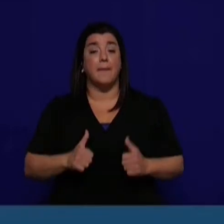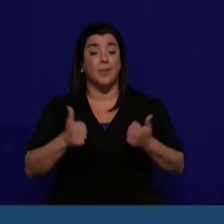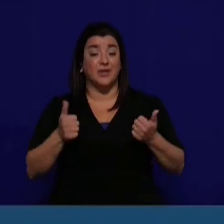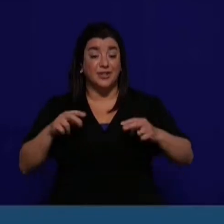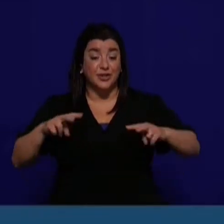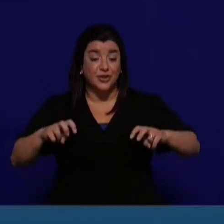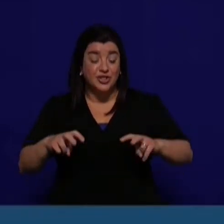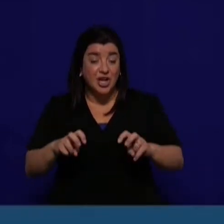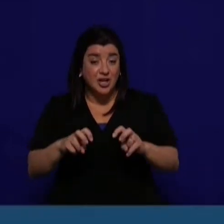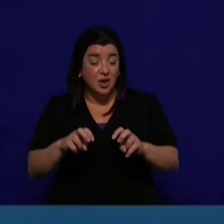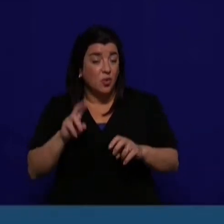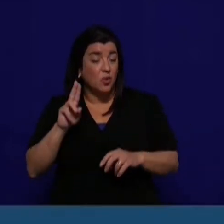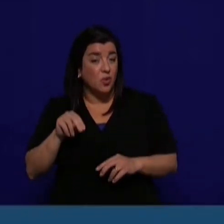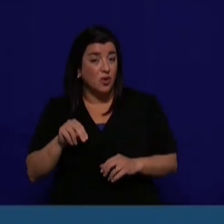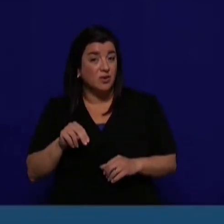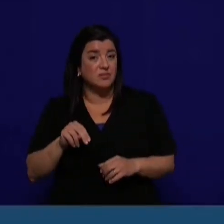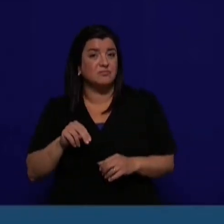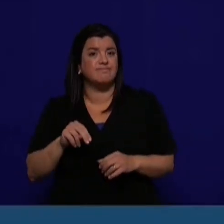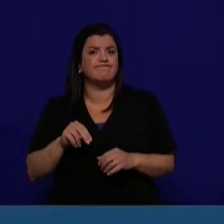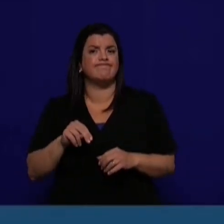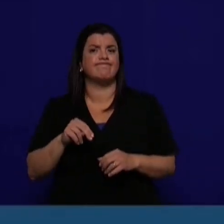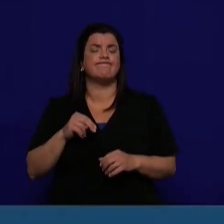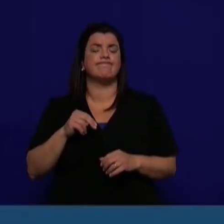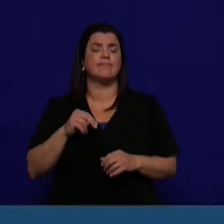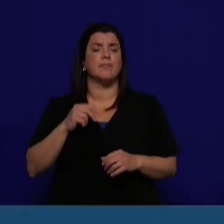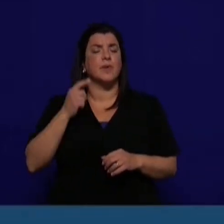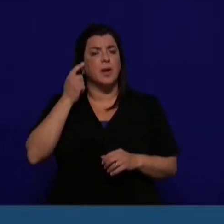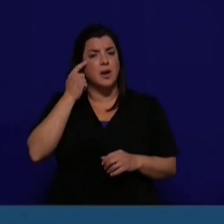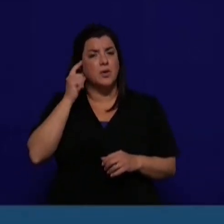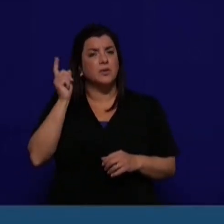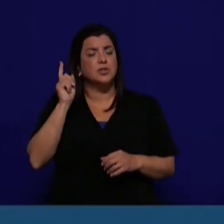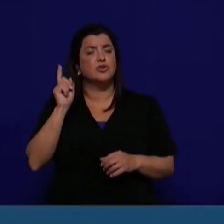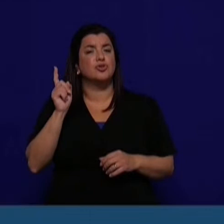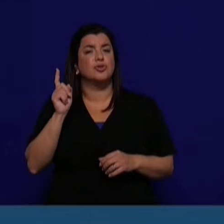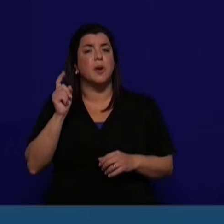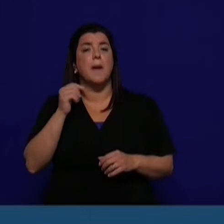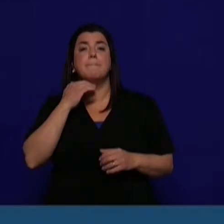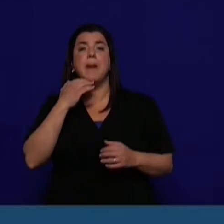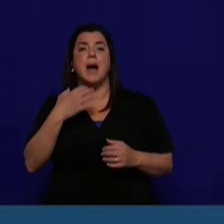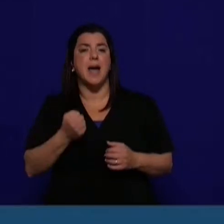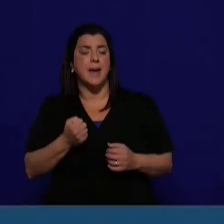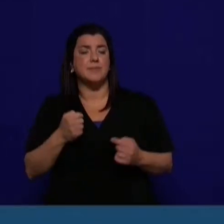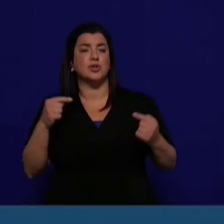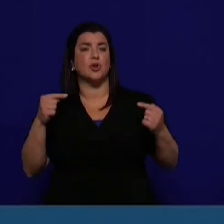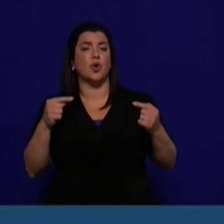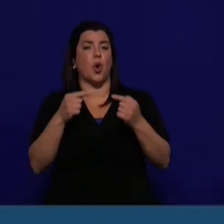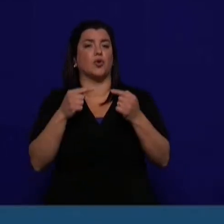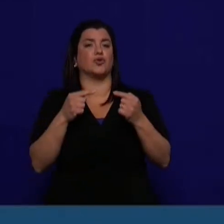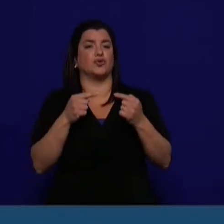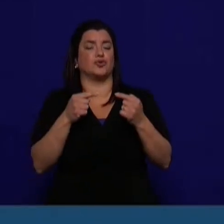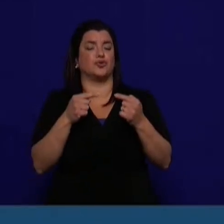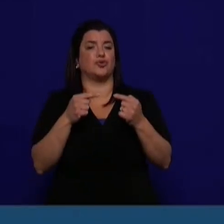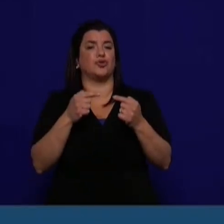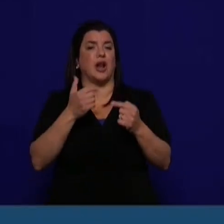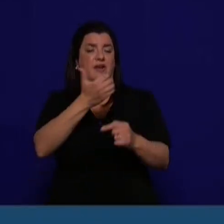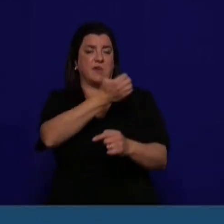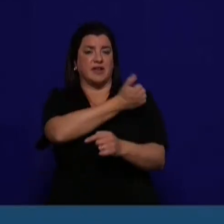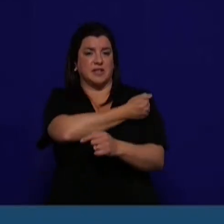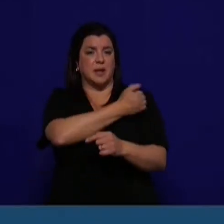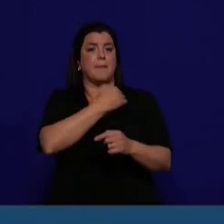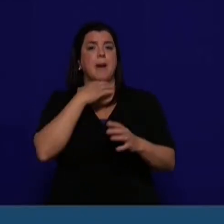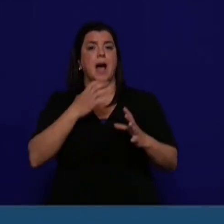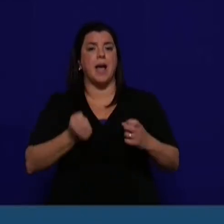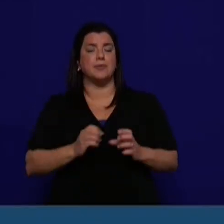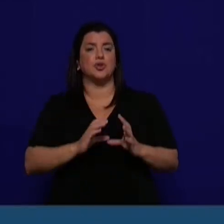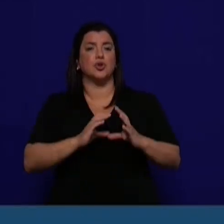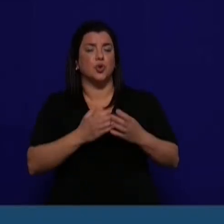hemm l-ebda contraindication għal din il-vaccine, imma wkoll li m'hemm l-ebda grupp ta' persuni, kemm ta' età, kemm ta'